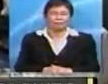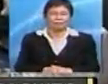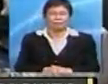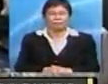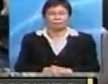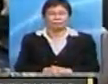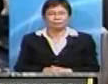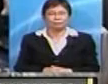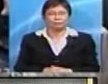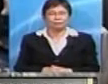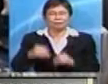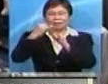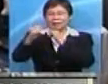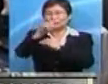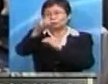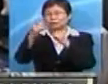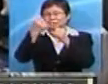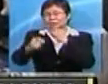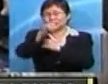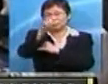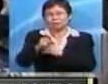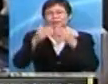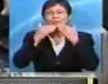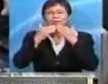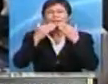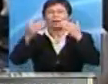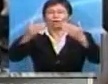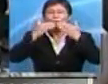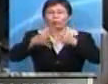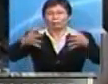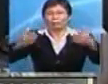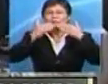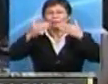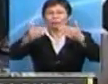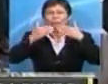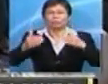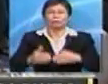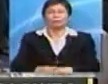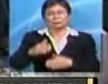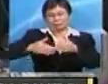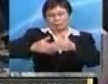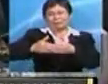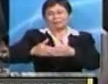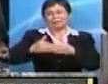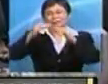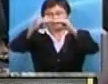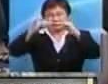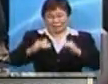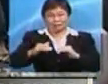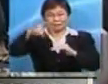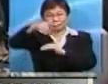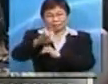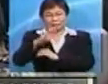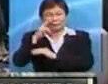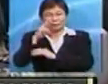We got to follow SOP. That was the last question. Thank you very much. The next speaker, please look at the notice